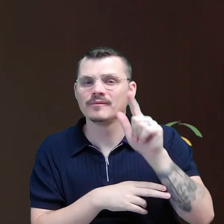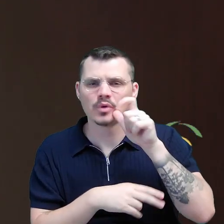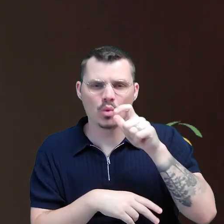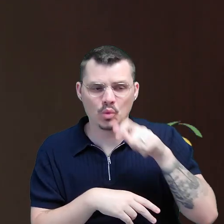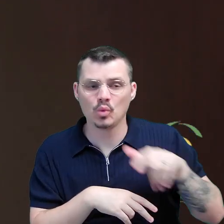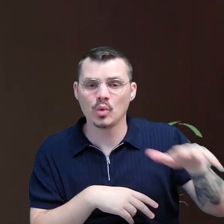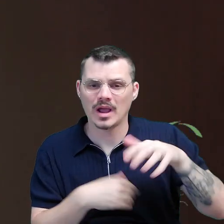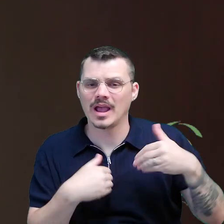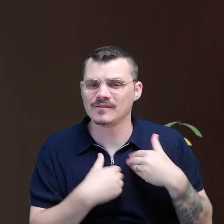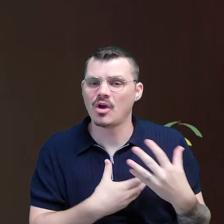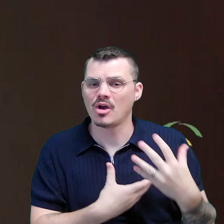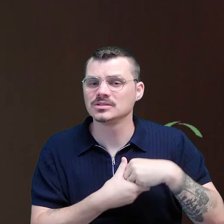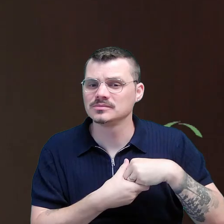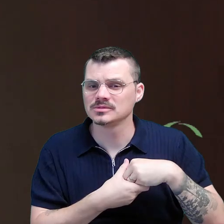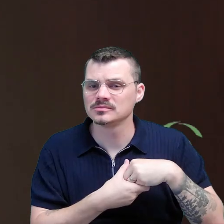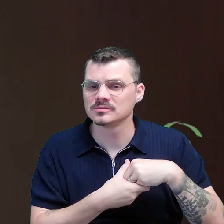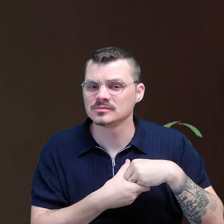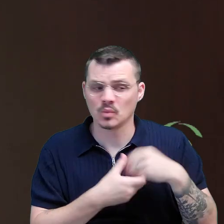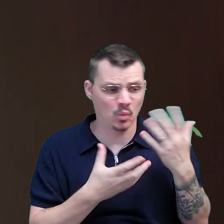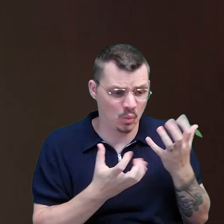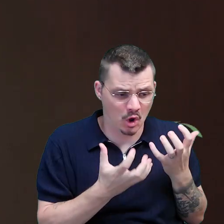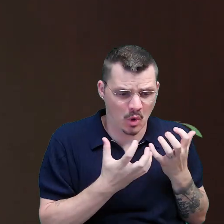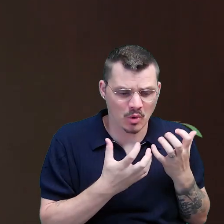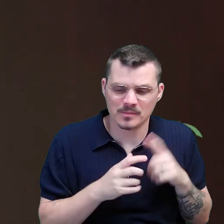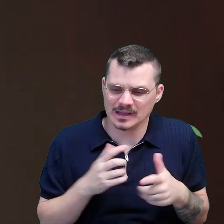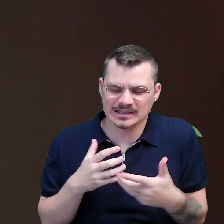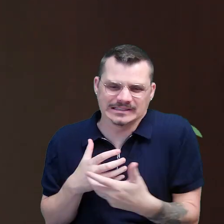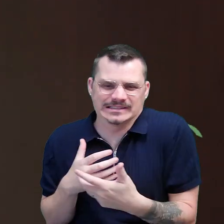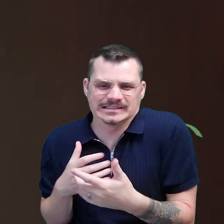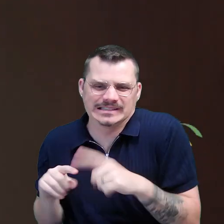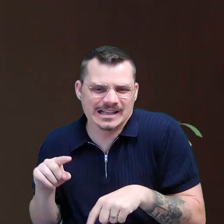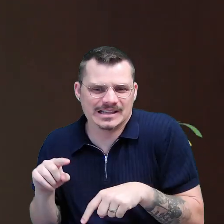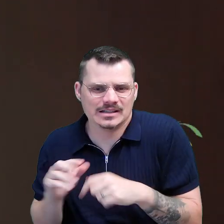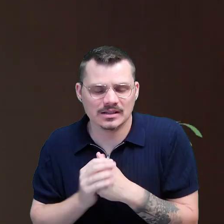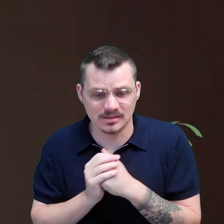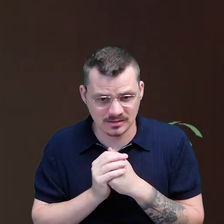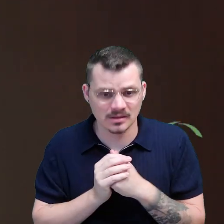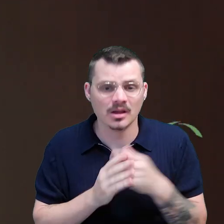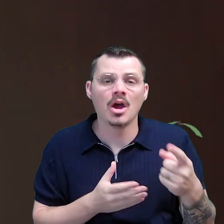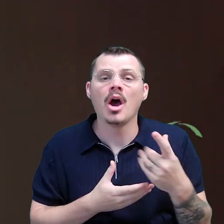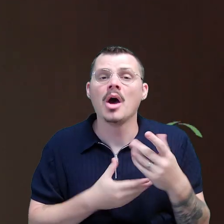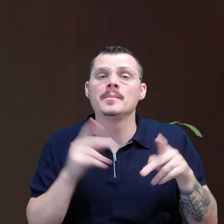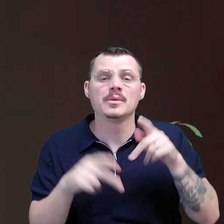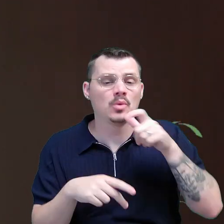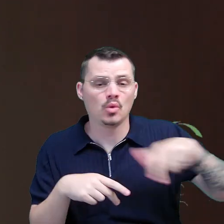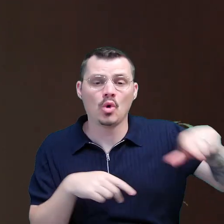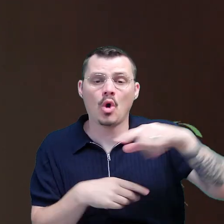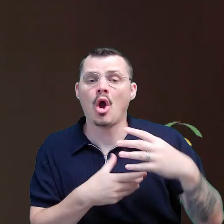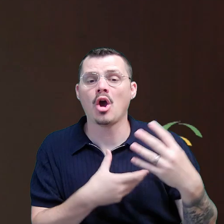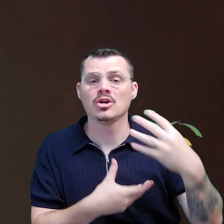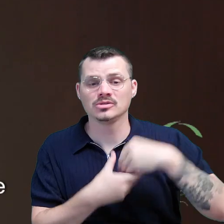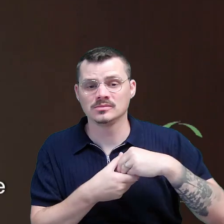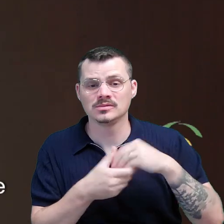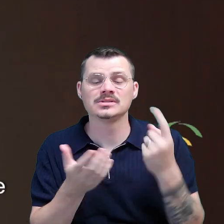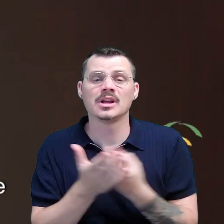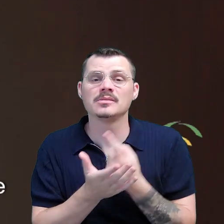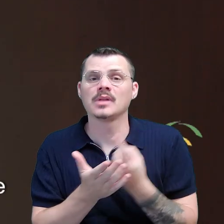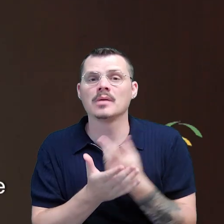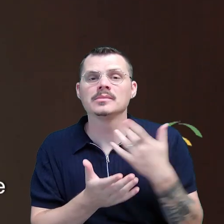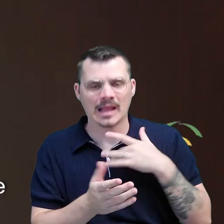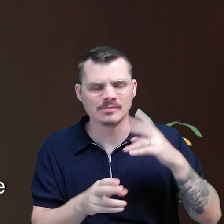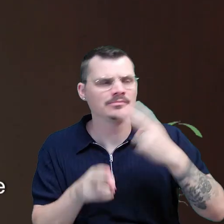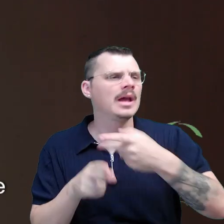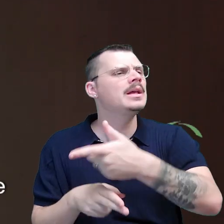autism oftentimes. People with autism are sometimes described as being